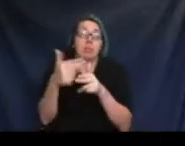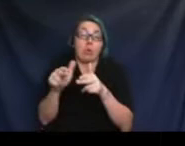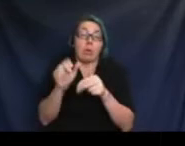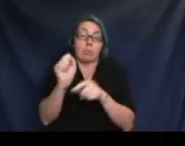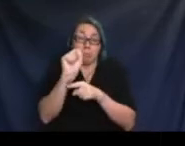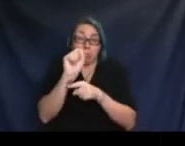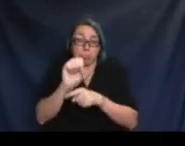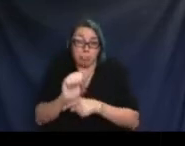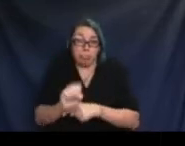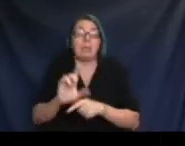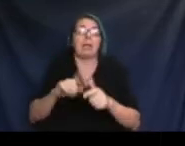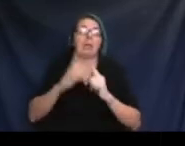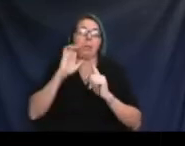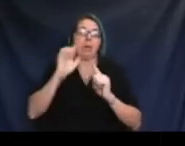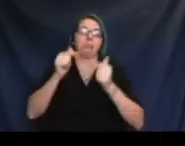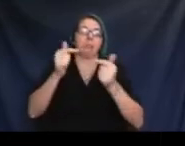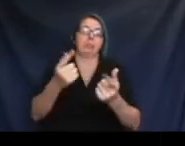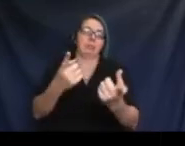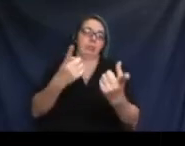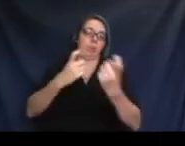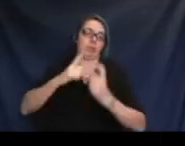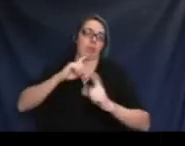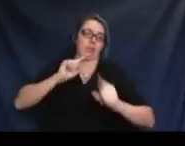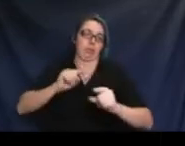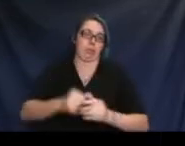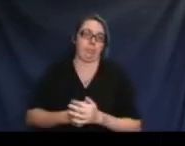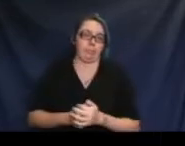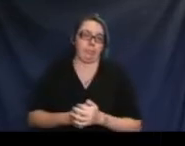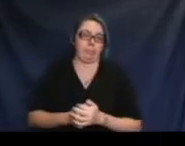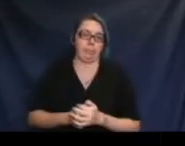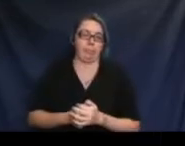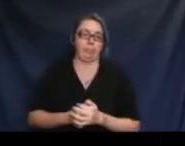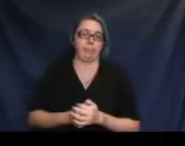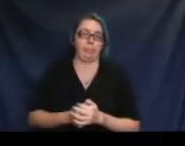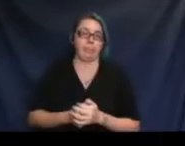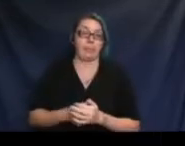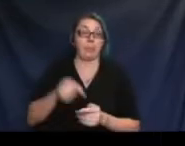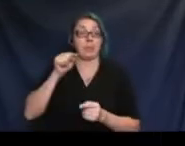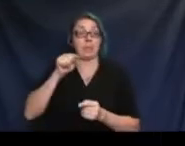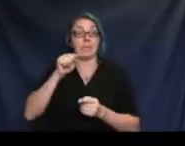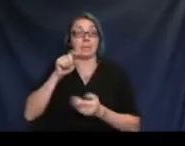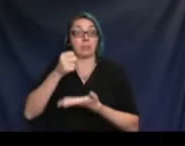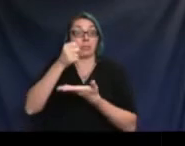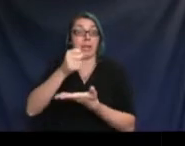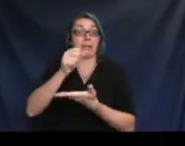few. But just to review again, the purpose of this grant is to